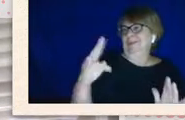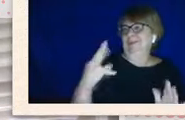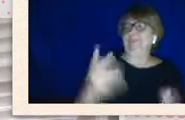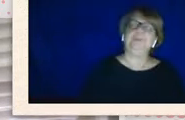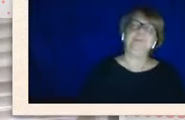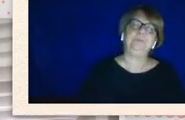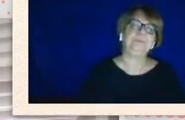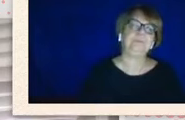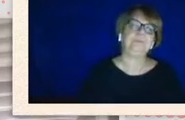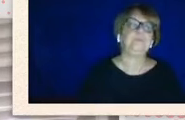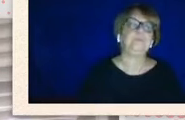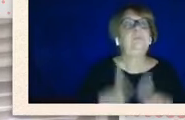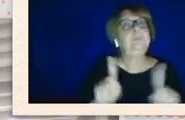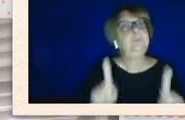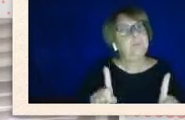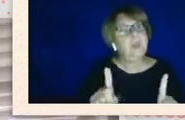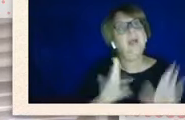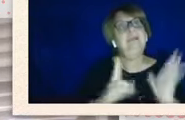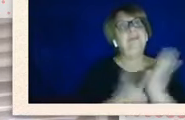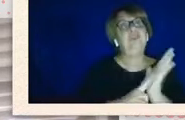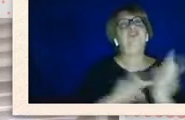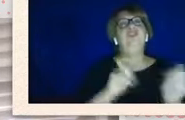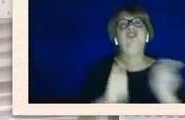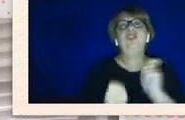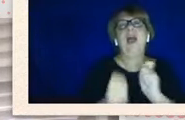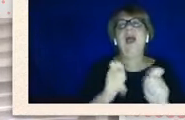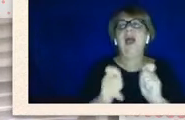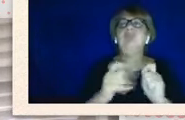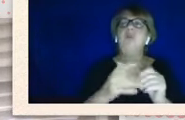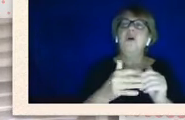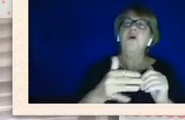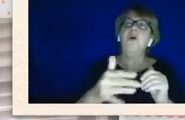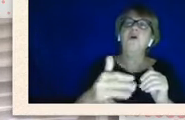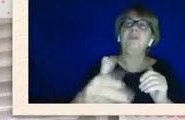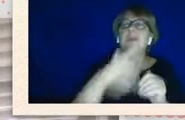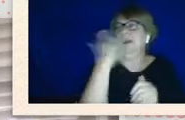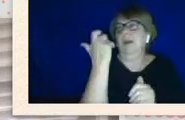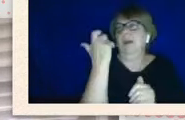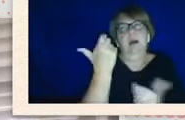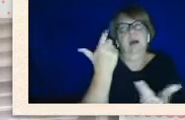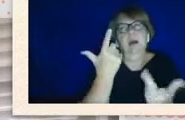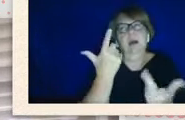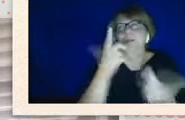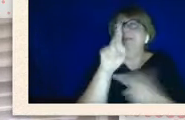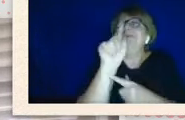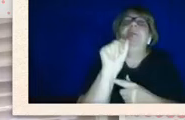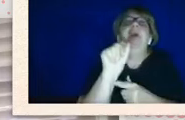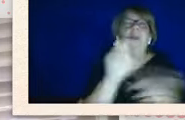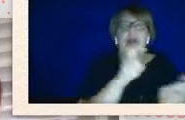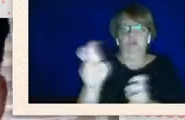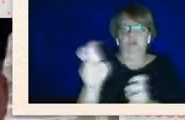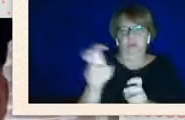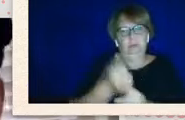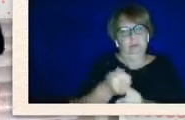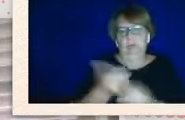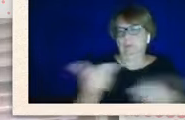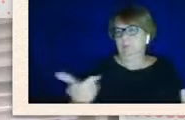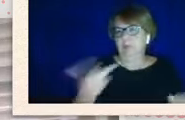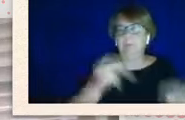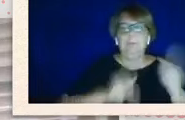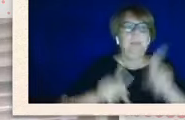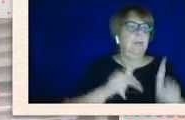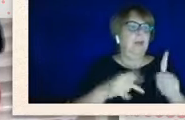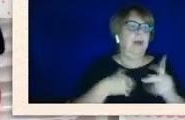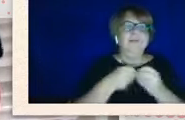However, signatures change over time due to a lot of disability issues themselves. People who have loss of use of their